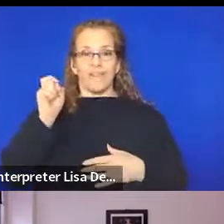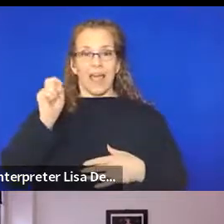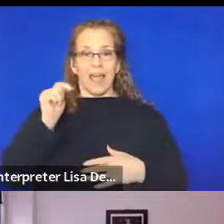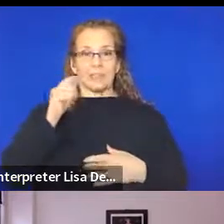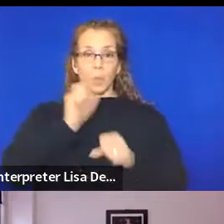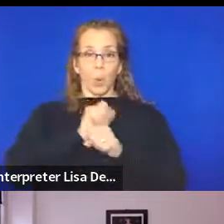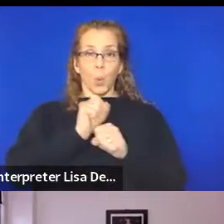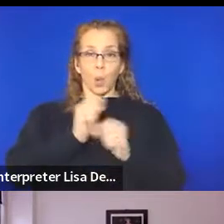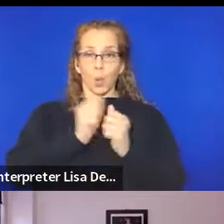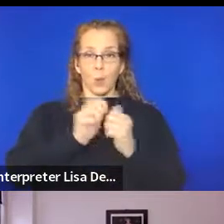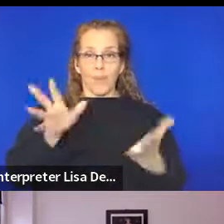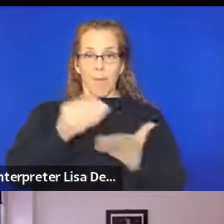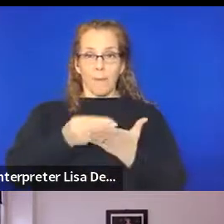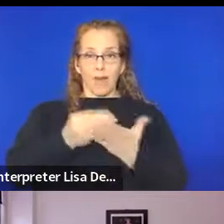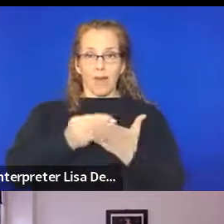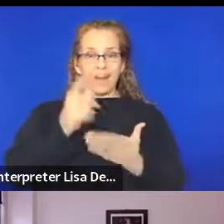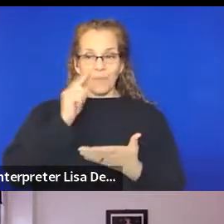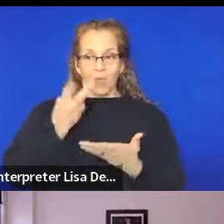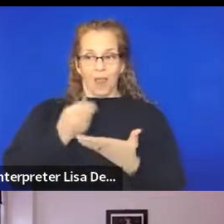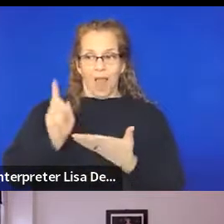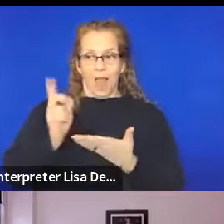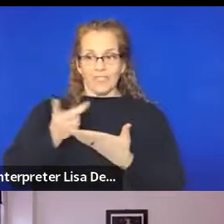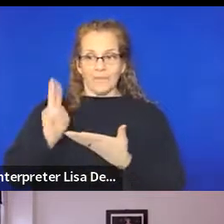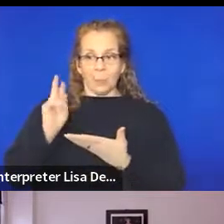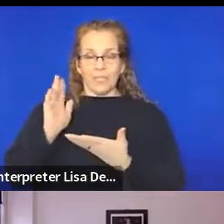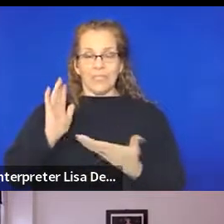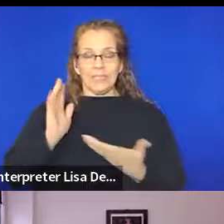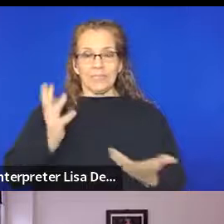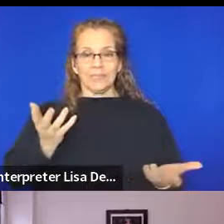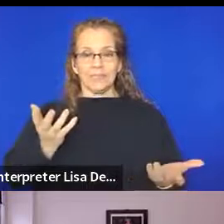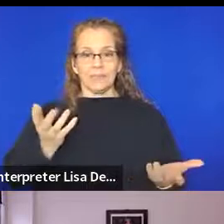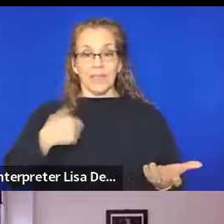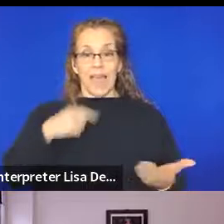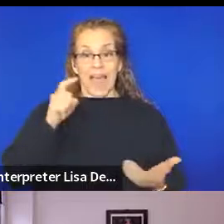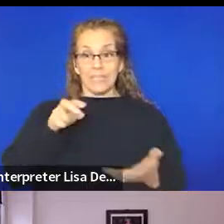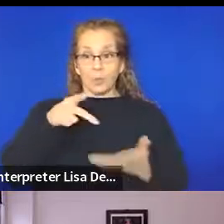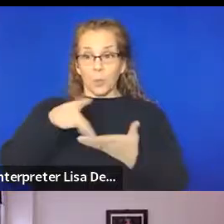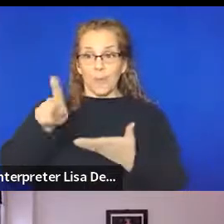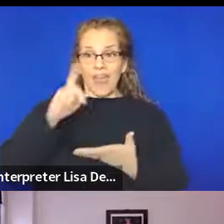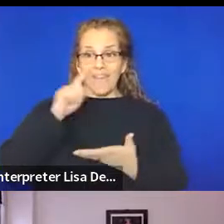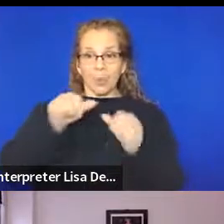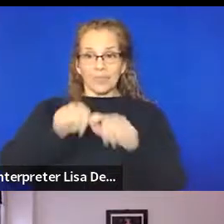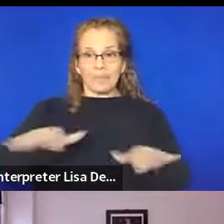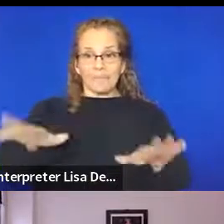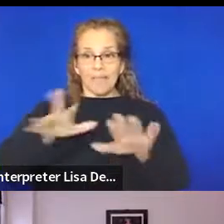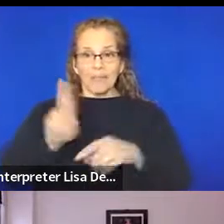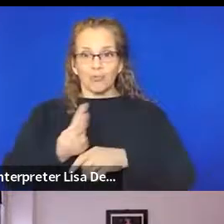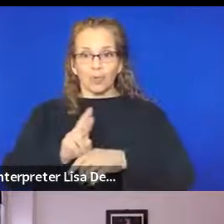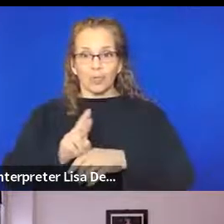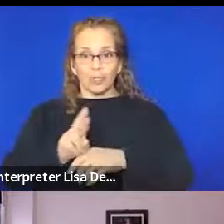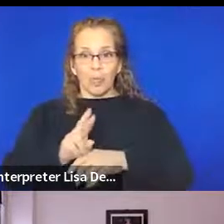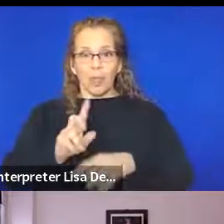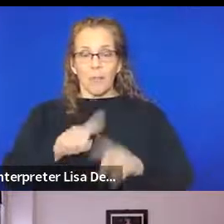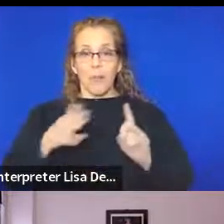last few weeks. Because I've been able to, I need to pay for rehearsal space, but that's, my actors have been going without being paid